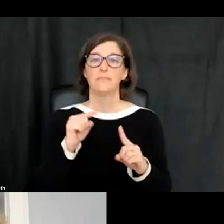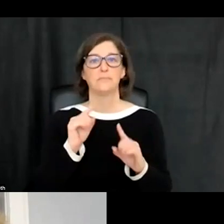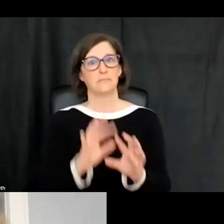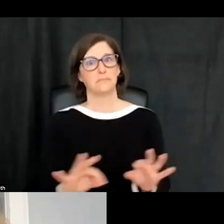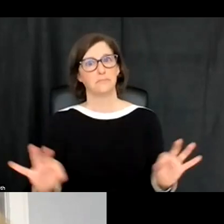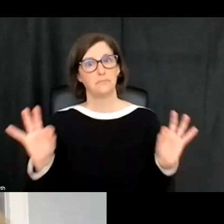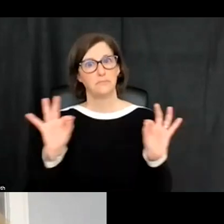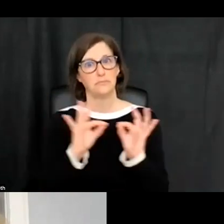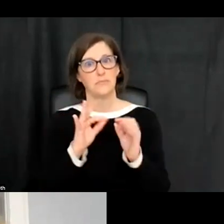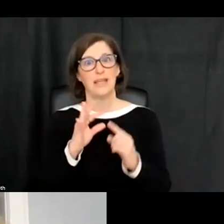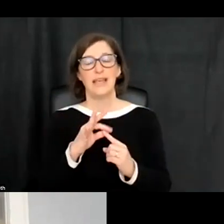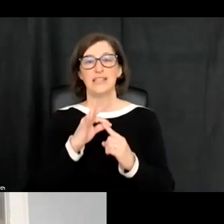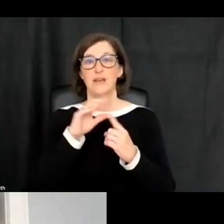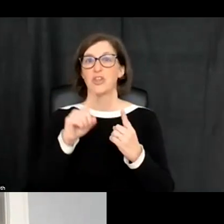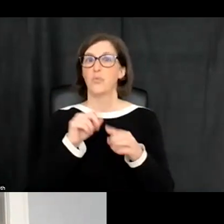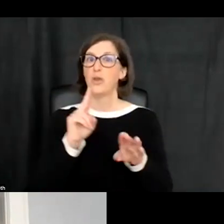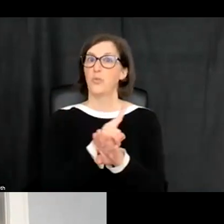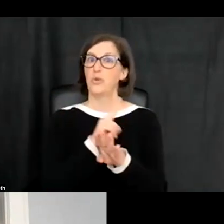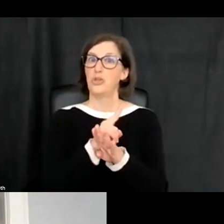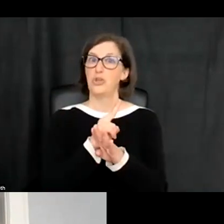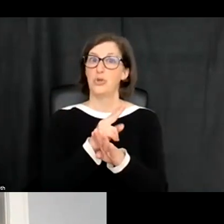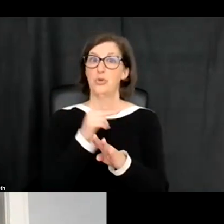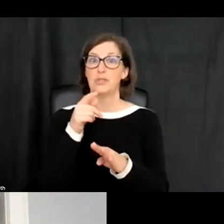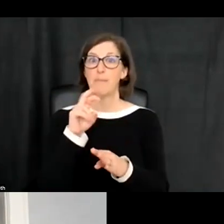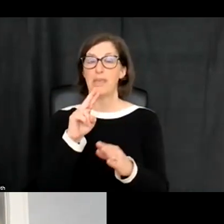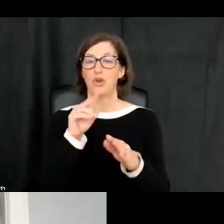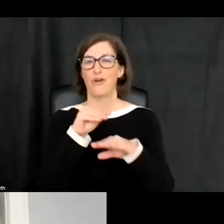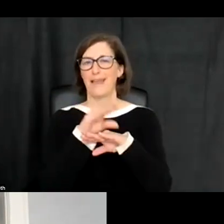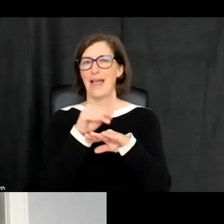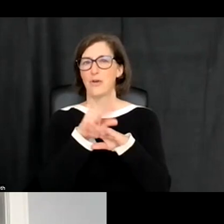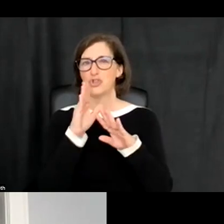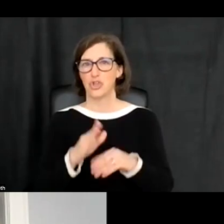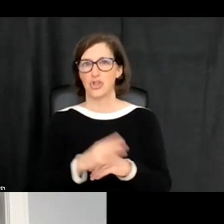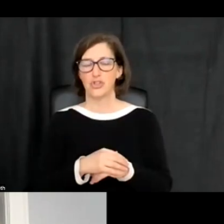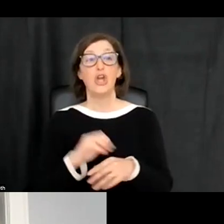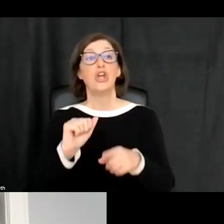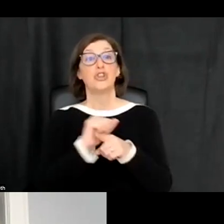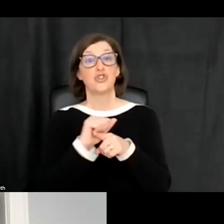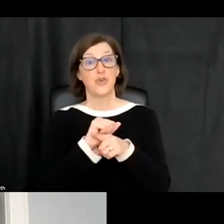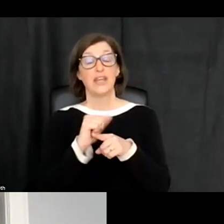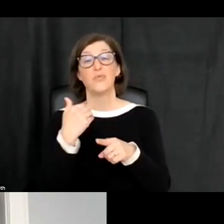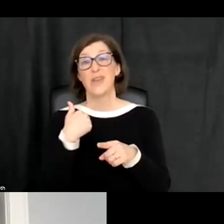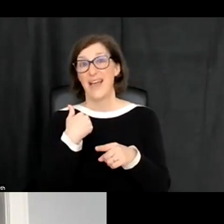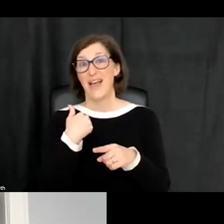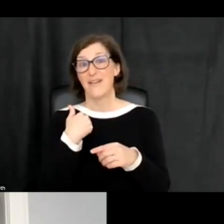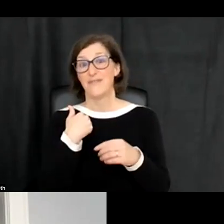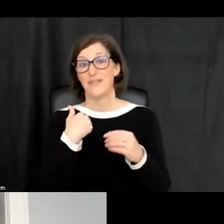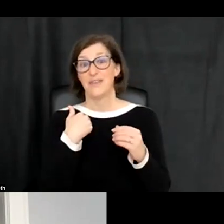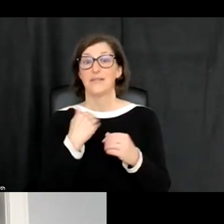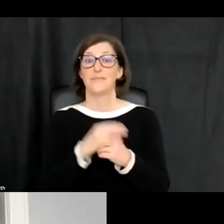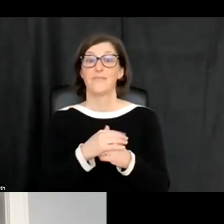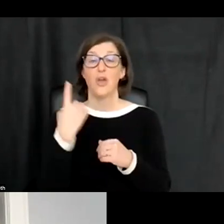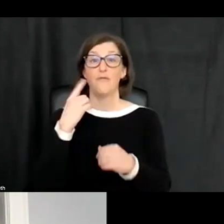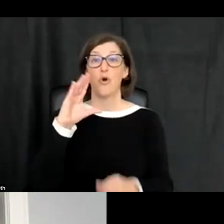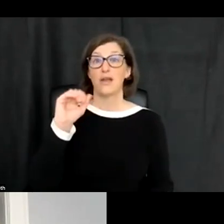critical, particularly when we're using peer counselors. The training we have, anyone for cats